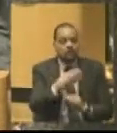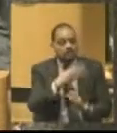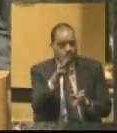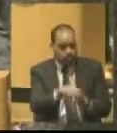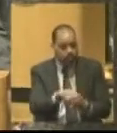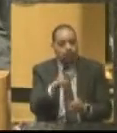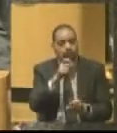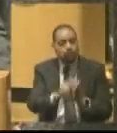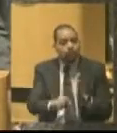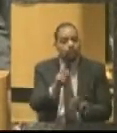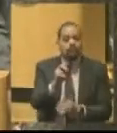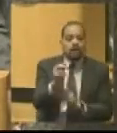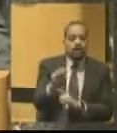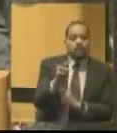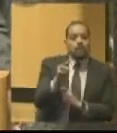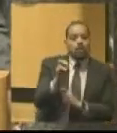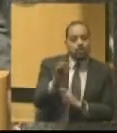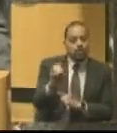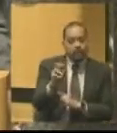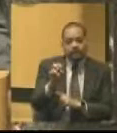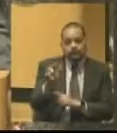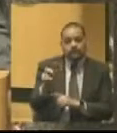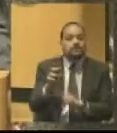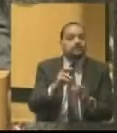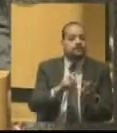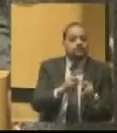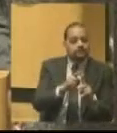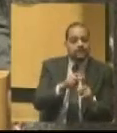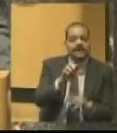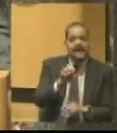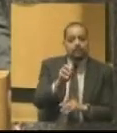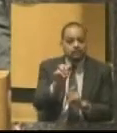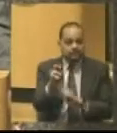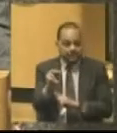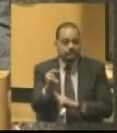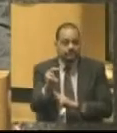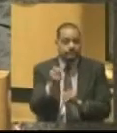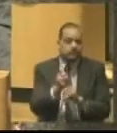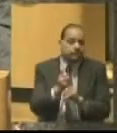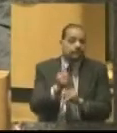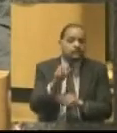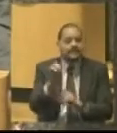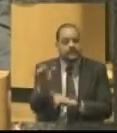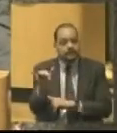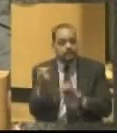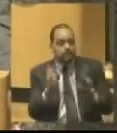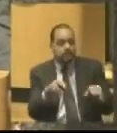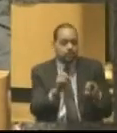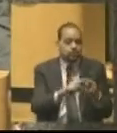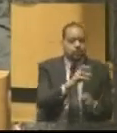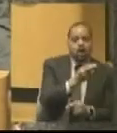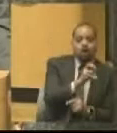the famed transcendentalist. Emerson's essay can be read as a response to Horace Greeley's Prayer of 20 Millions,